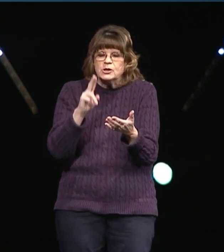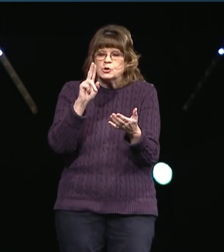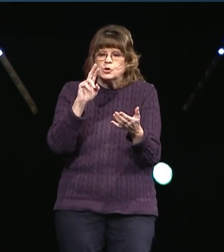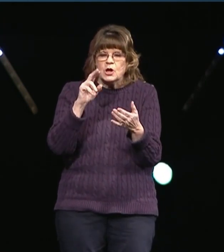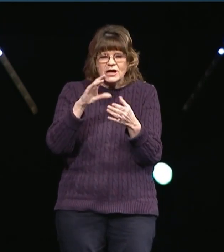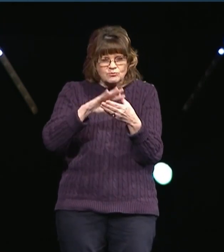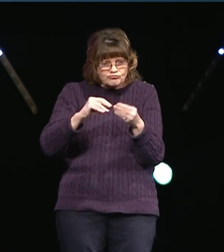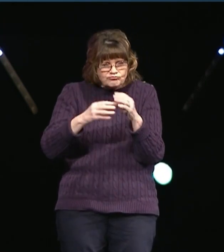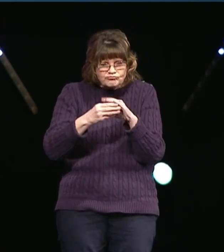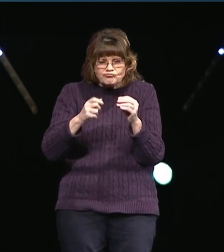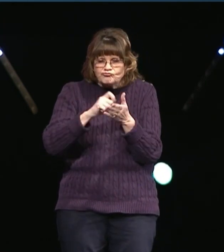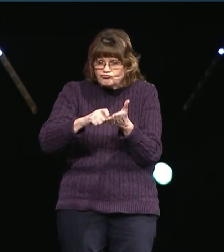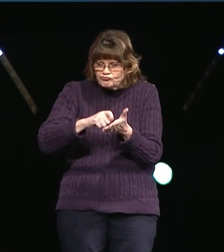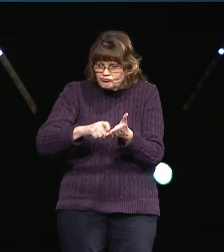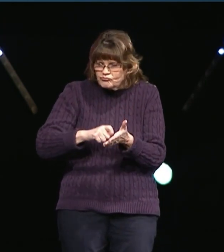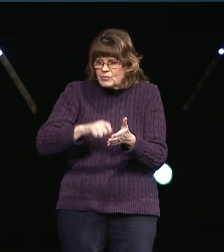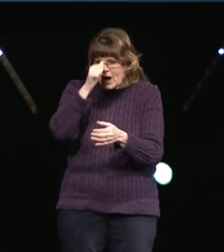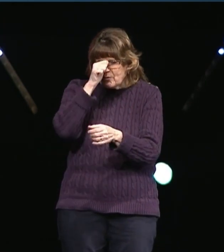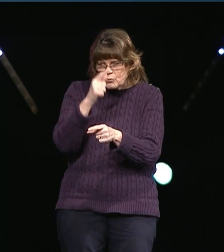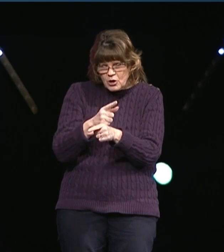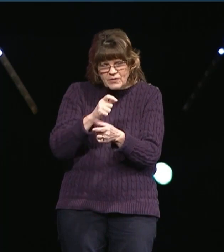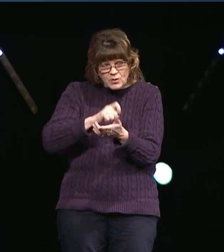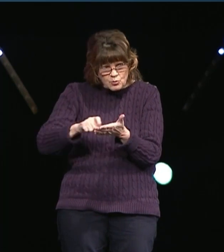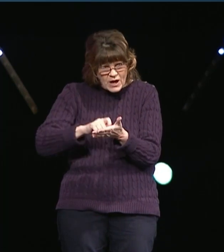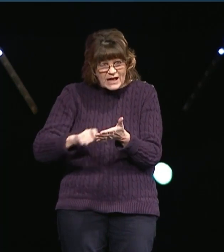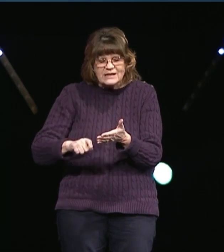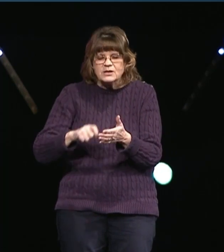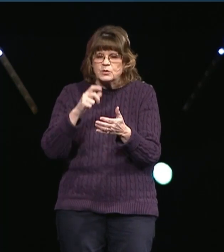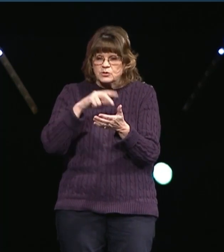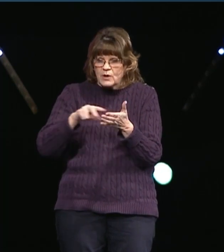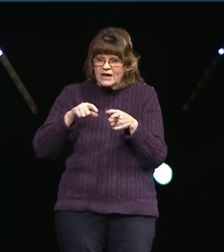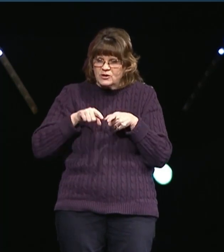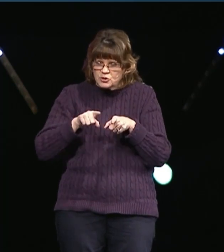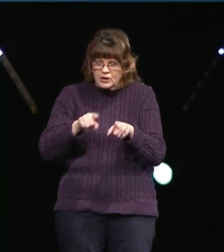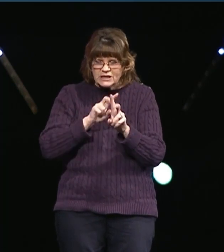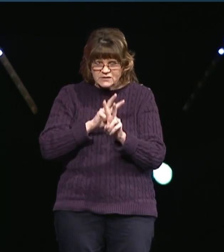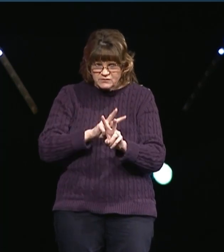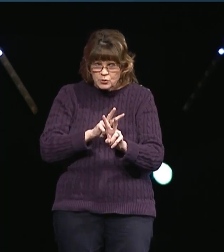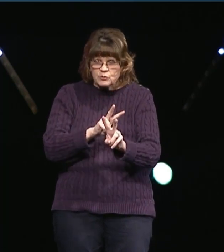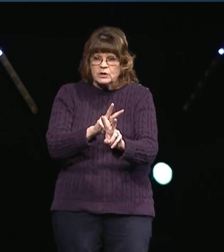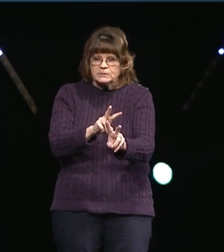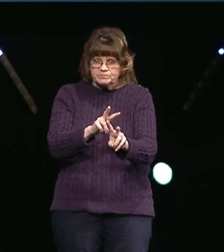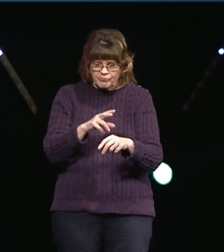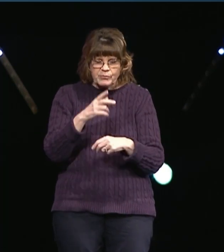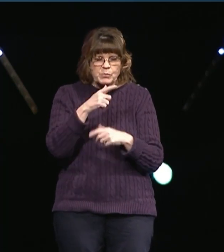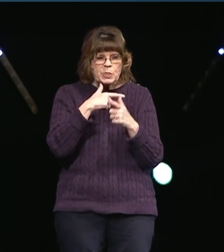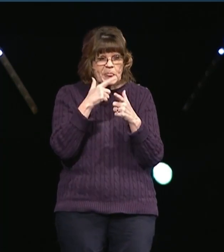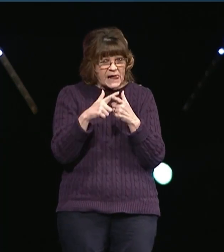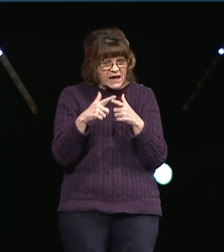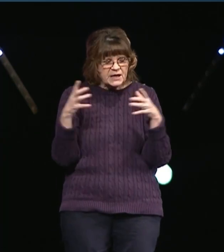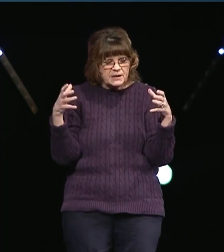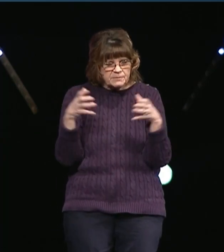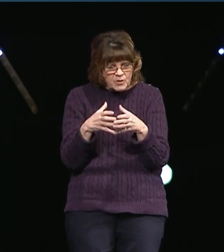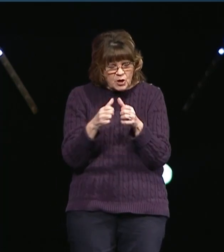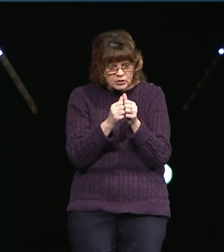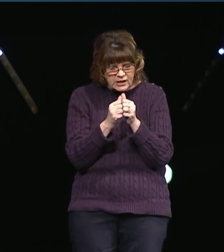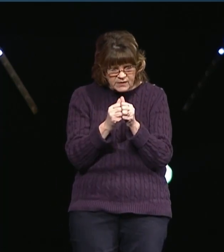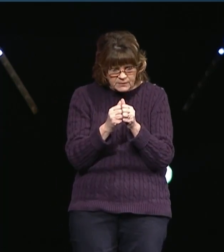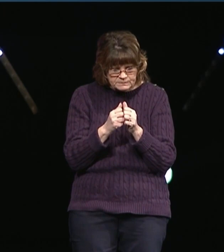my brother wrote that was read at his funeral. Kind of all be together in this.